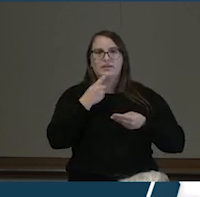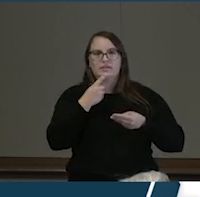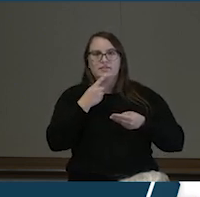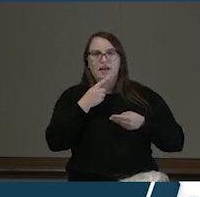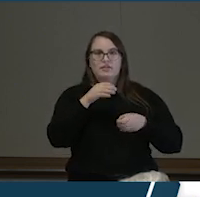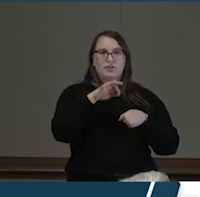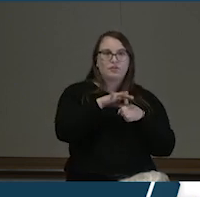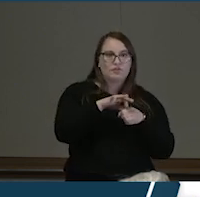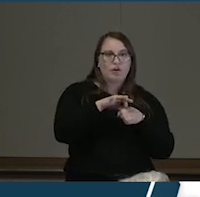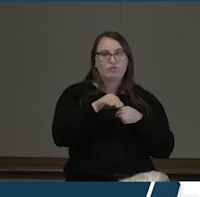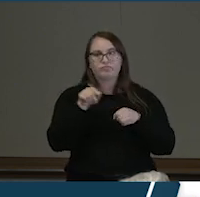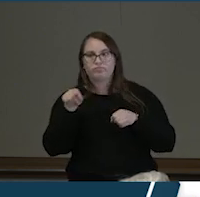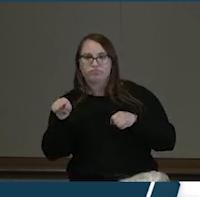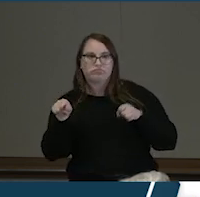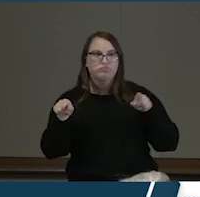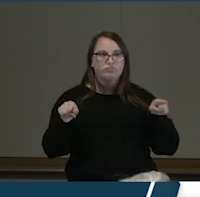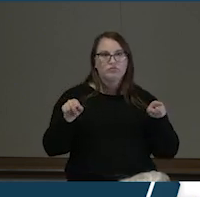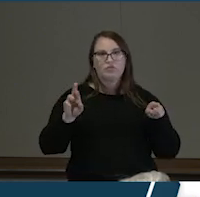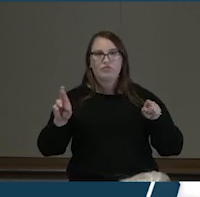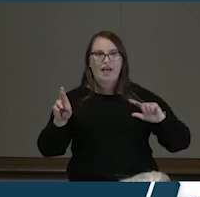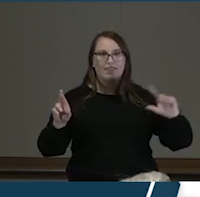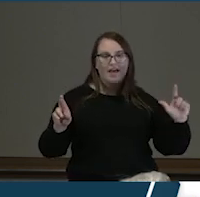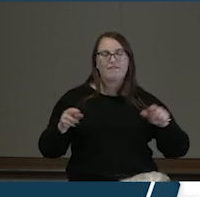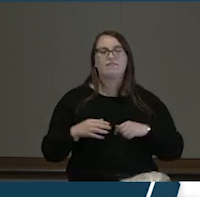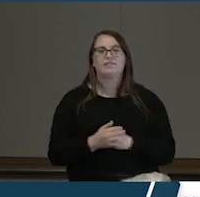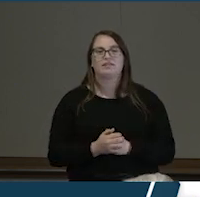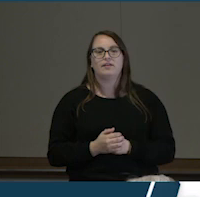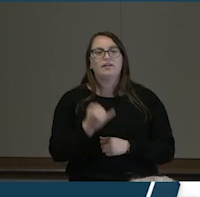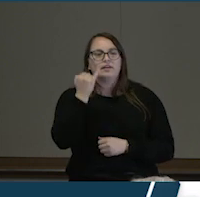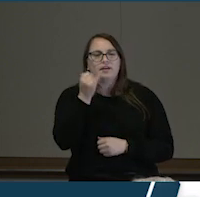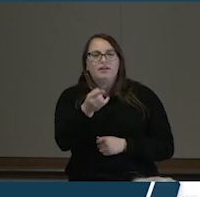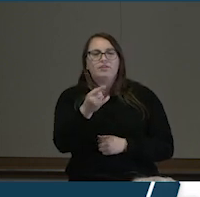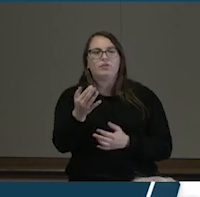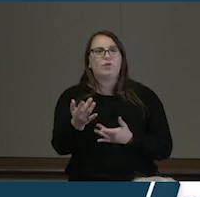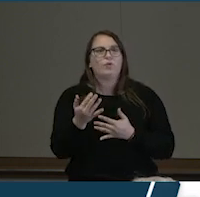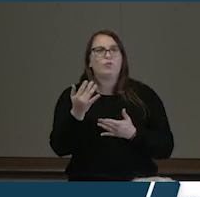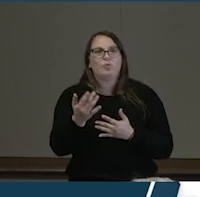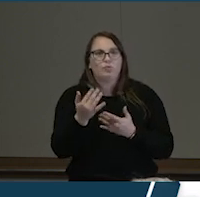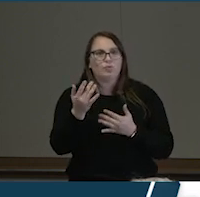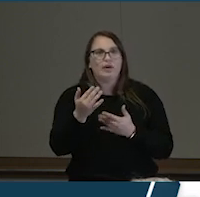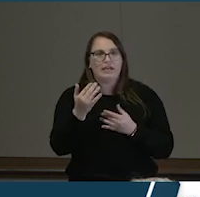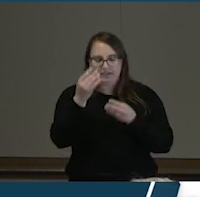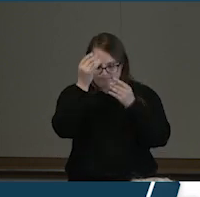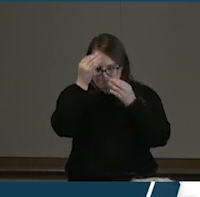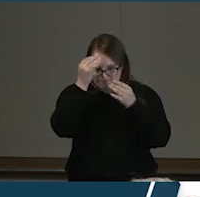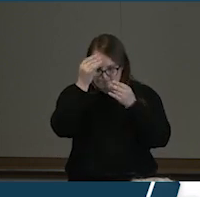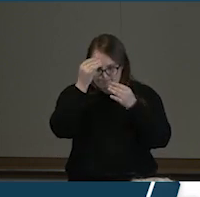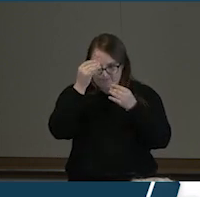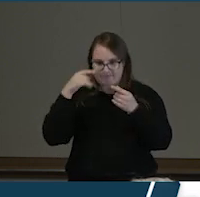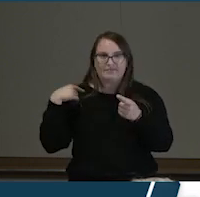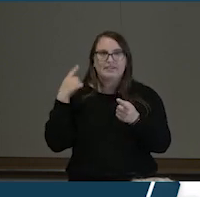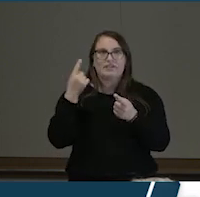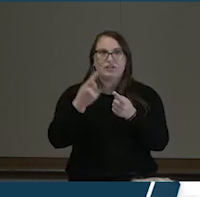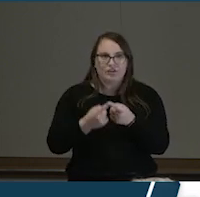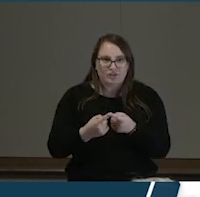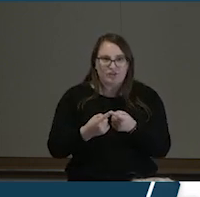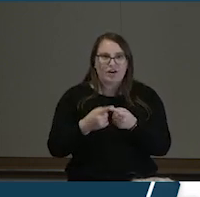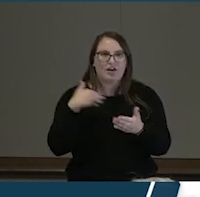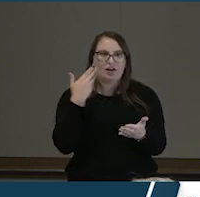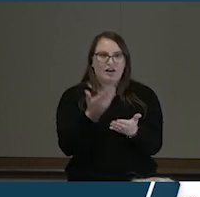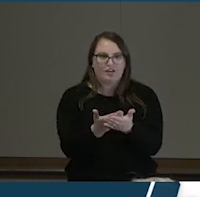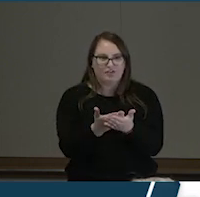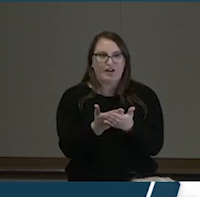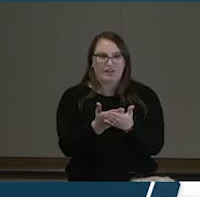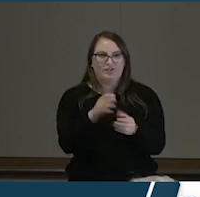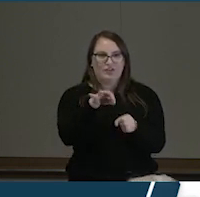amendments, if you wait to read an amendment till you're waiting in the booth, you are, I'd like to need an attorney sometimes to